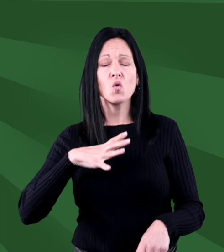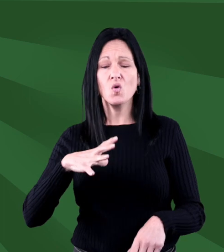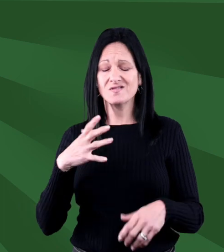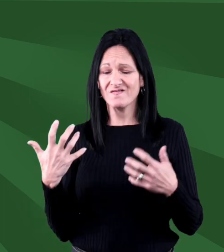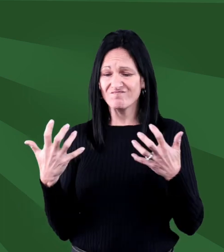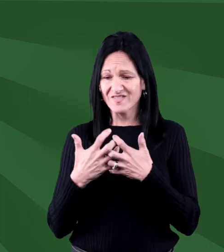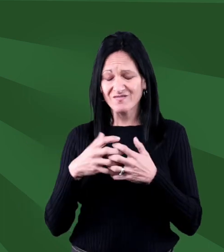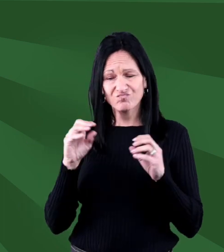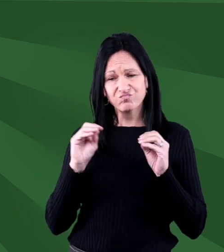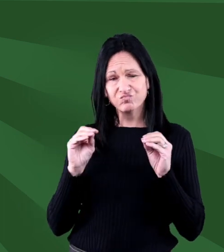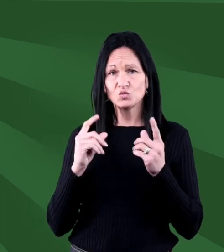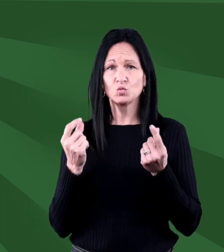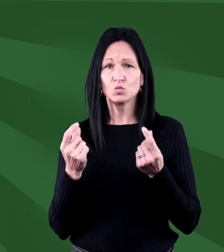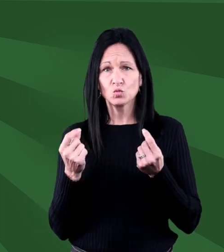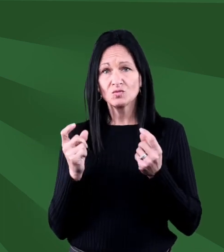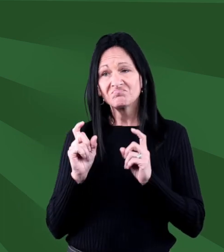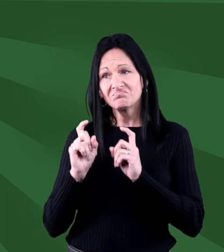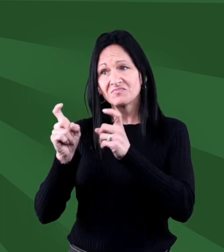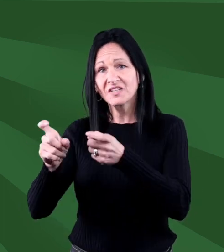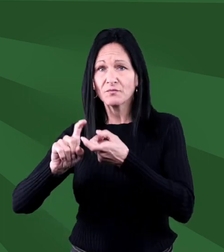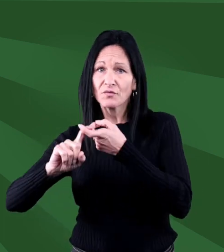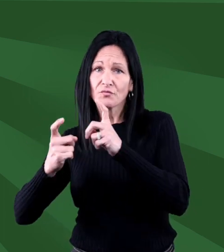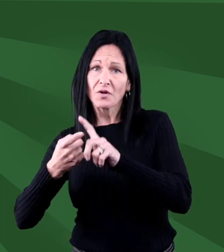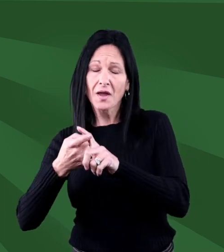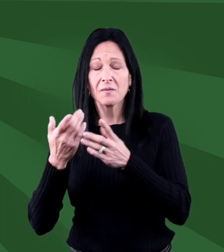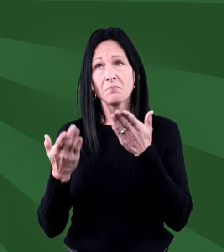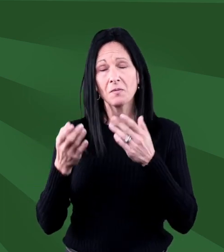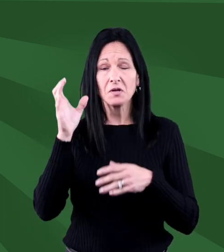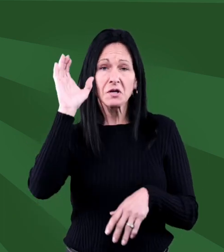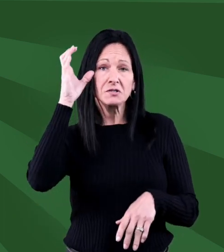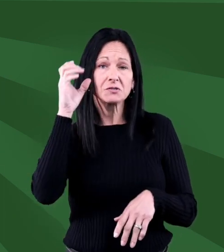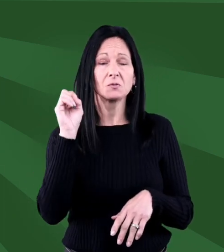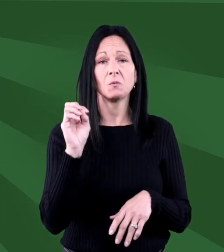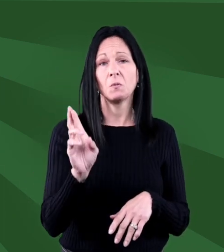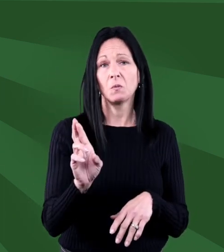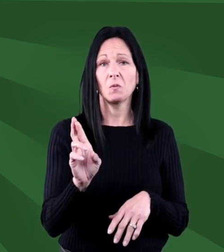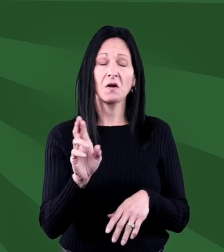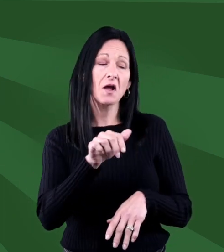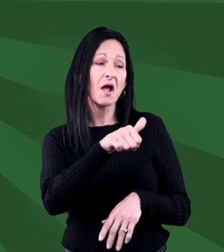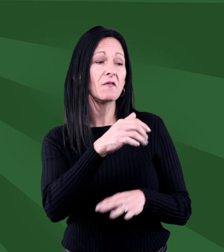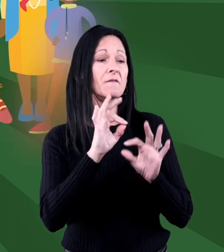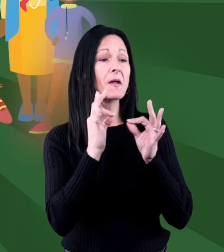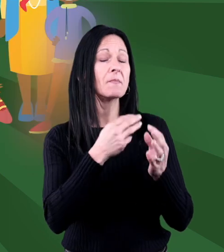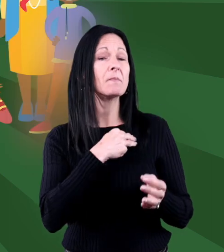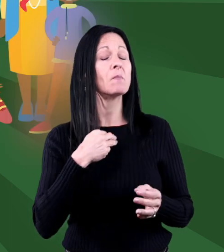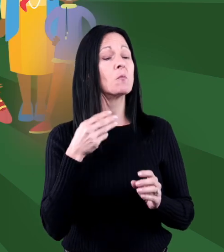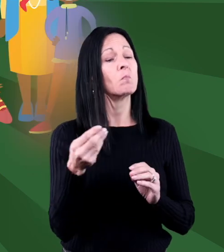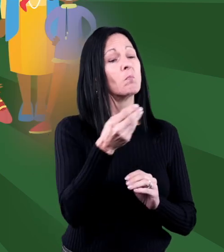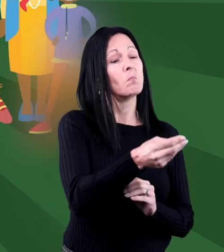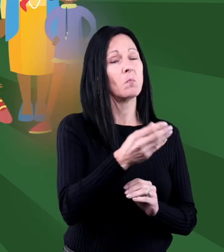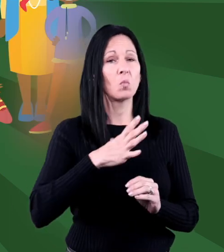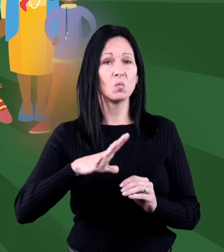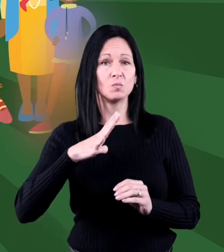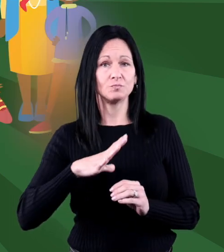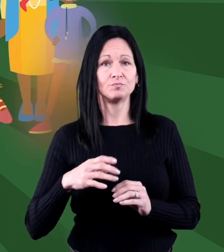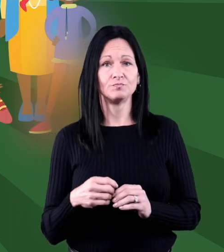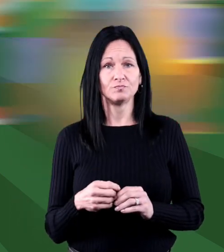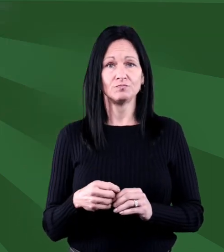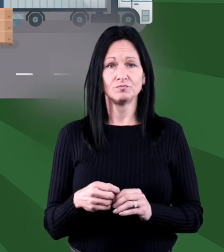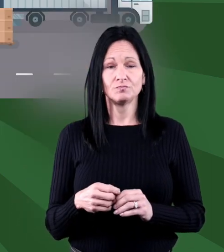clothes that don't fit anymore. You could give them to a friend, a cousin, or another family member.